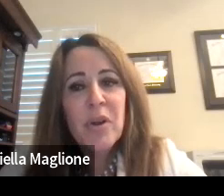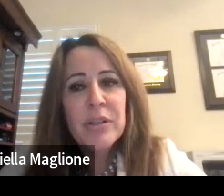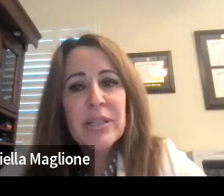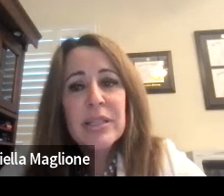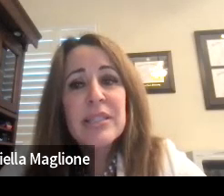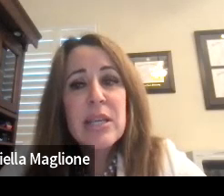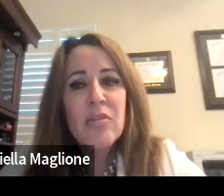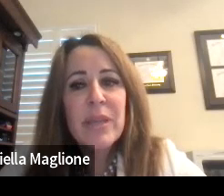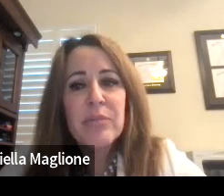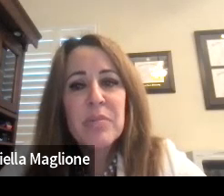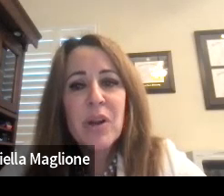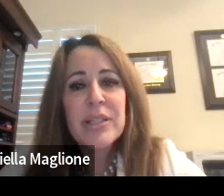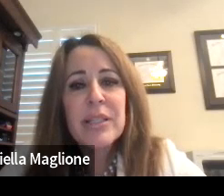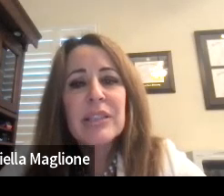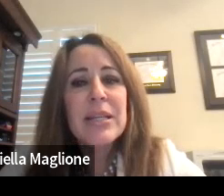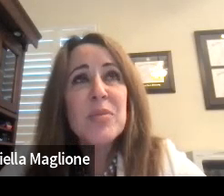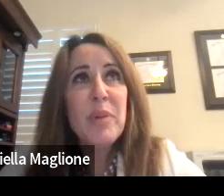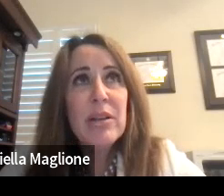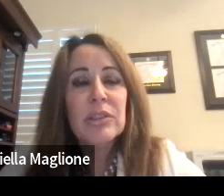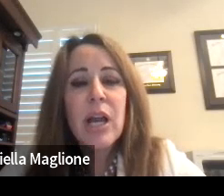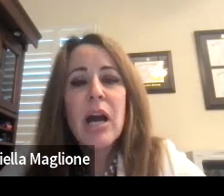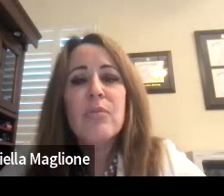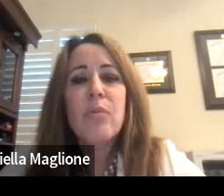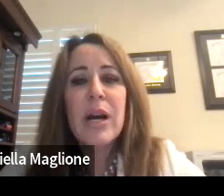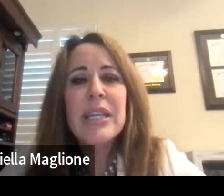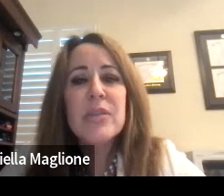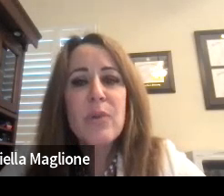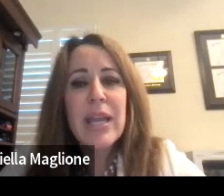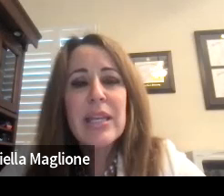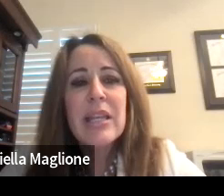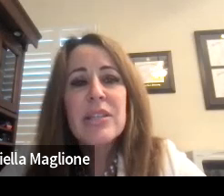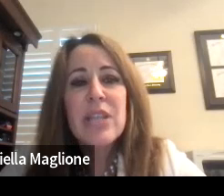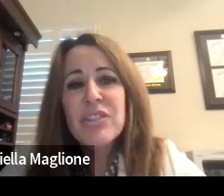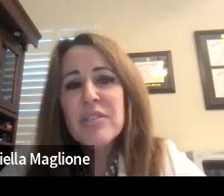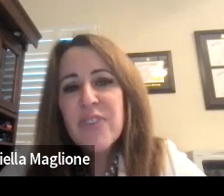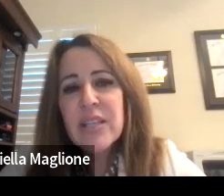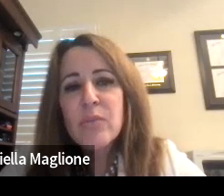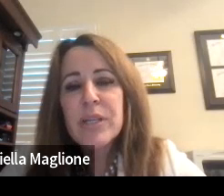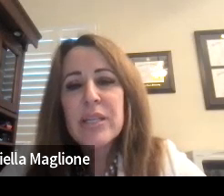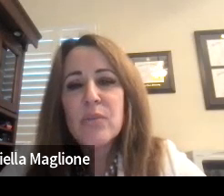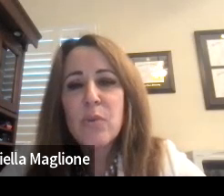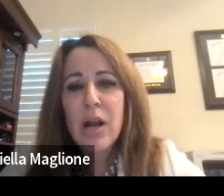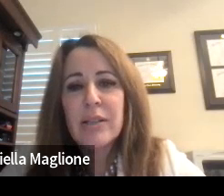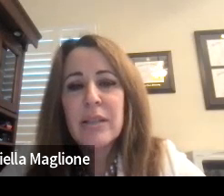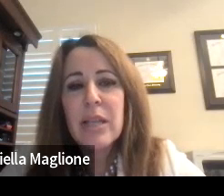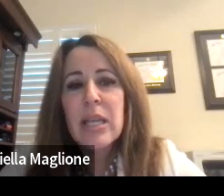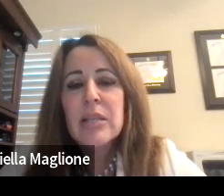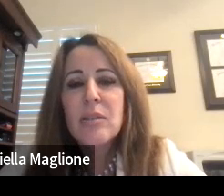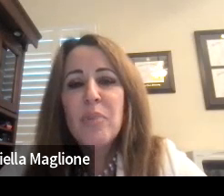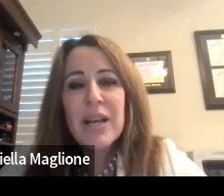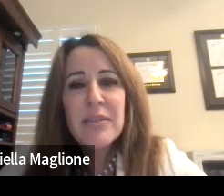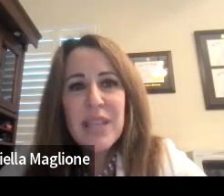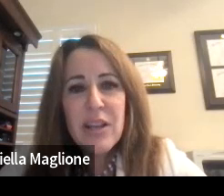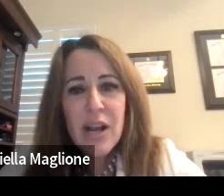Dr. Martin Siegelman remarked, "Let us build on what is right, not just fix what is wrong."